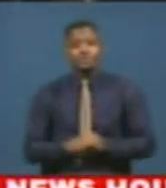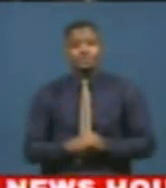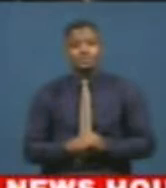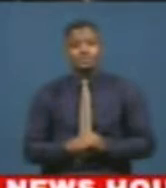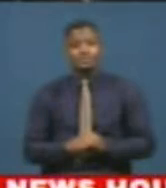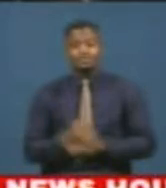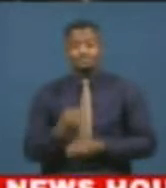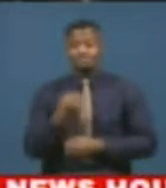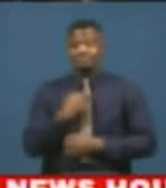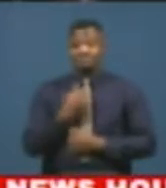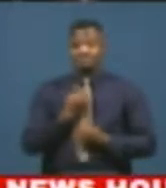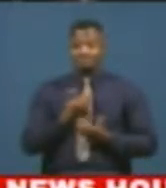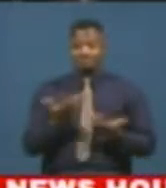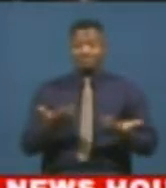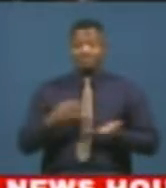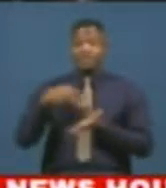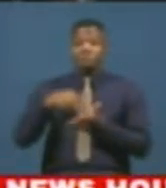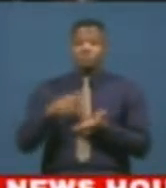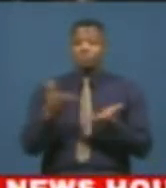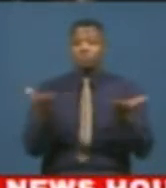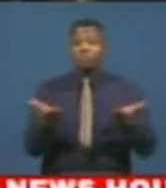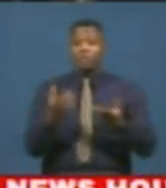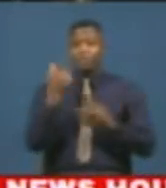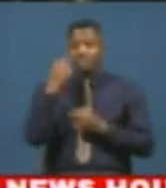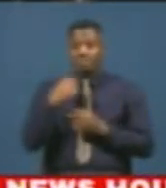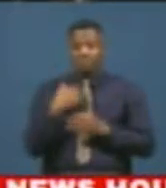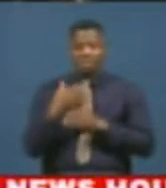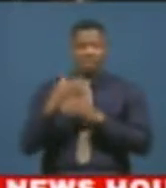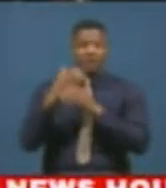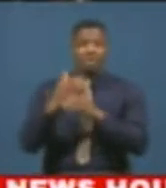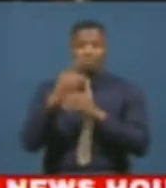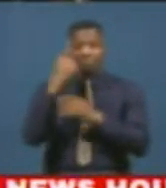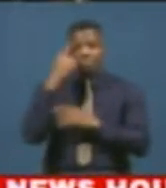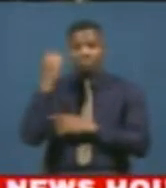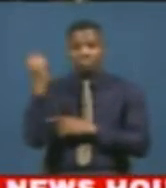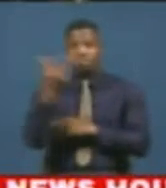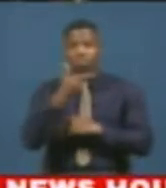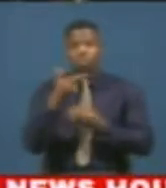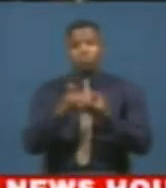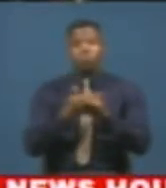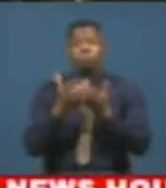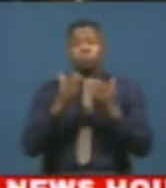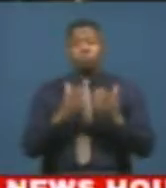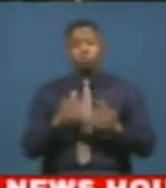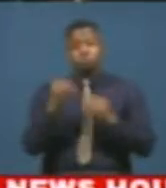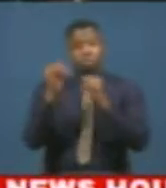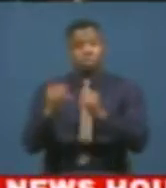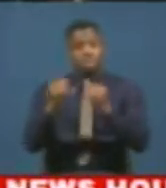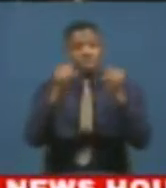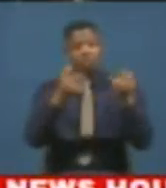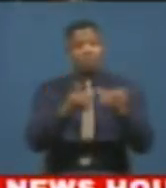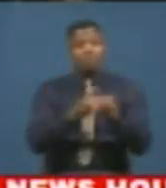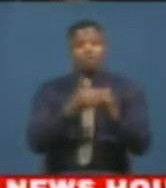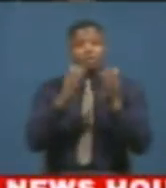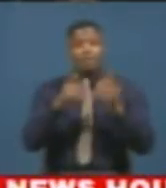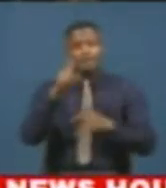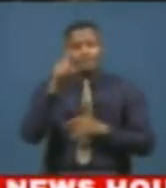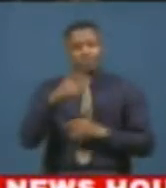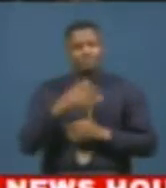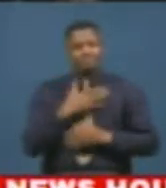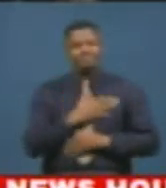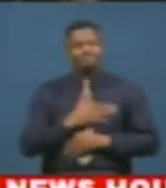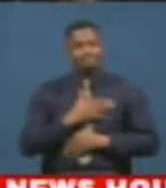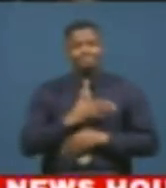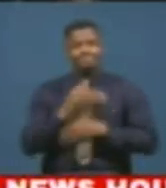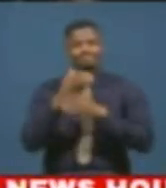I stand here because I care about each Ghanaian. And each Ghanaian should please also care